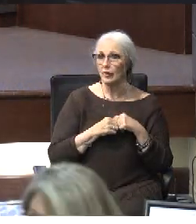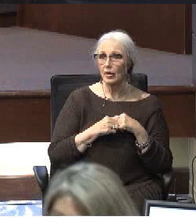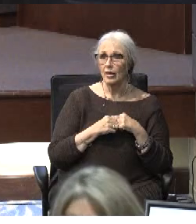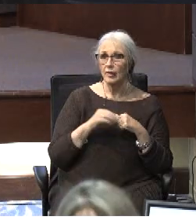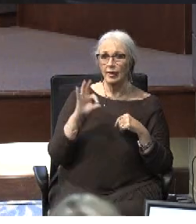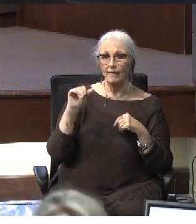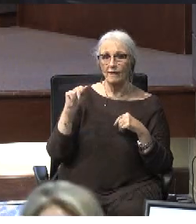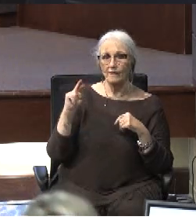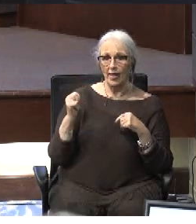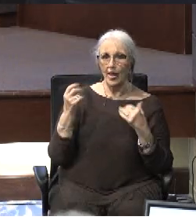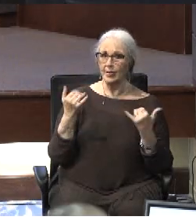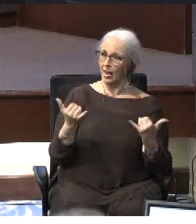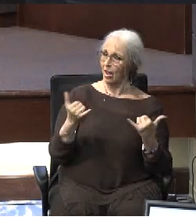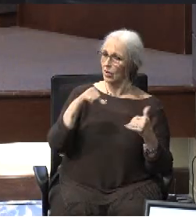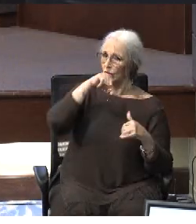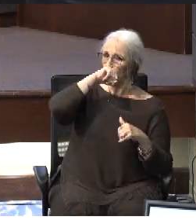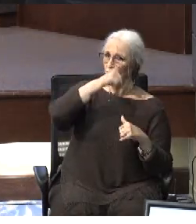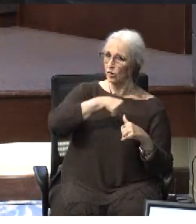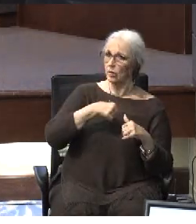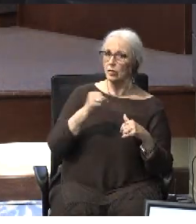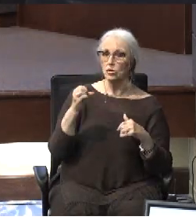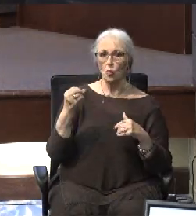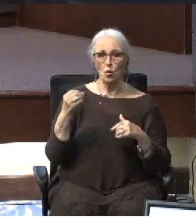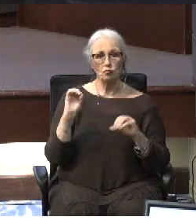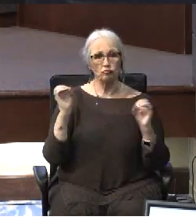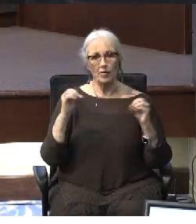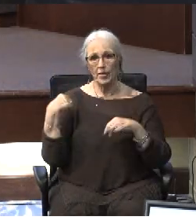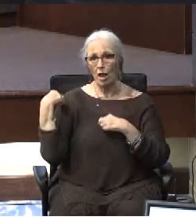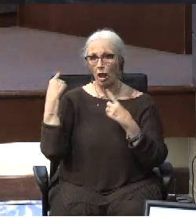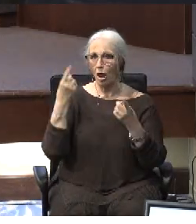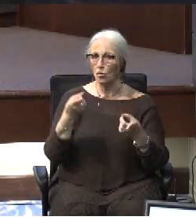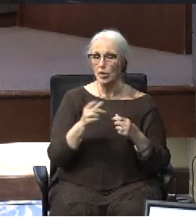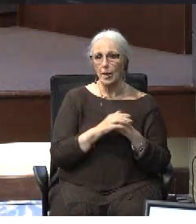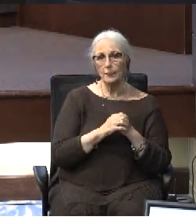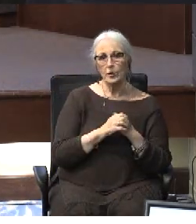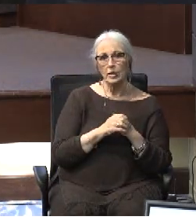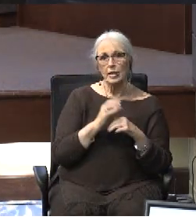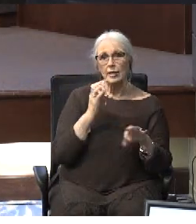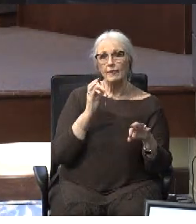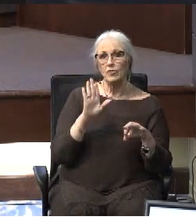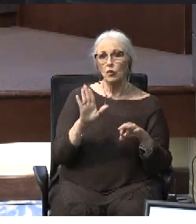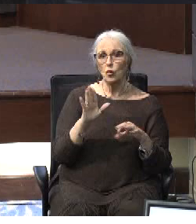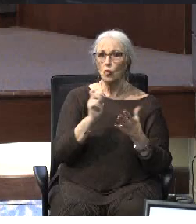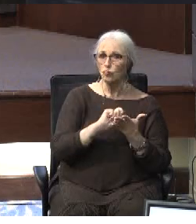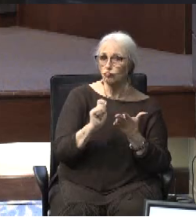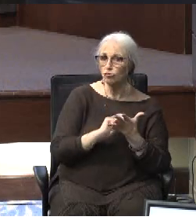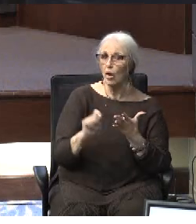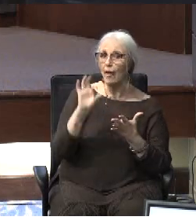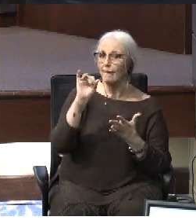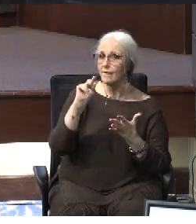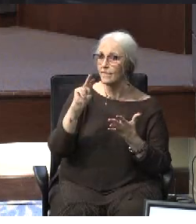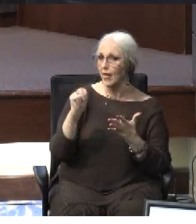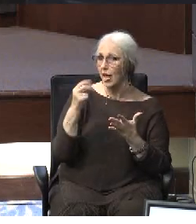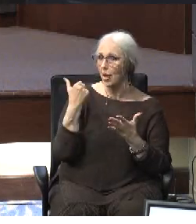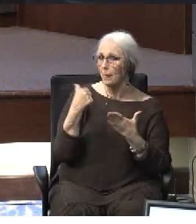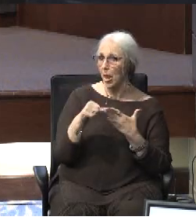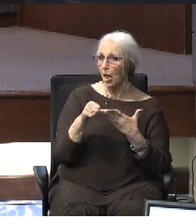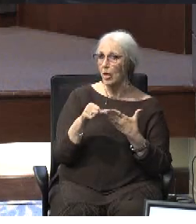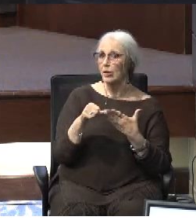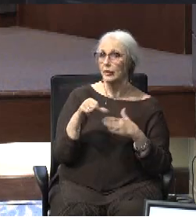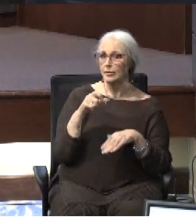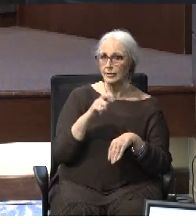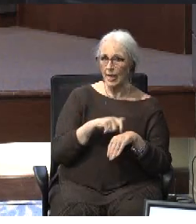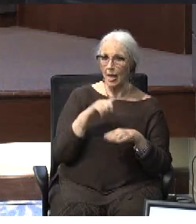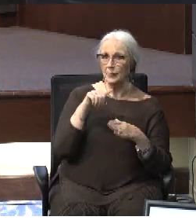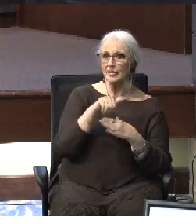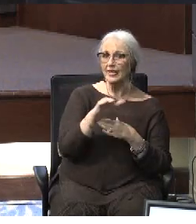mail. I haven't gotten anything in a long time, so if you were the author of the fan mail, it's time to send